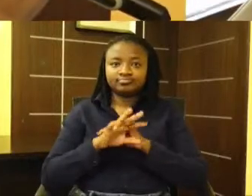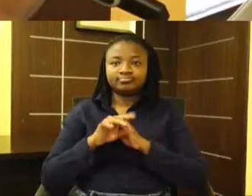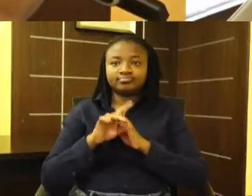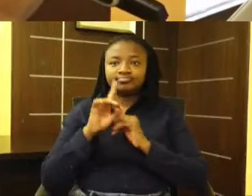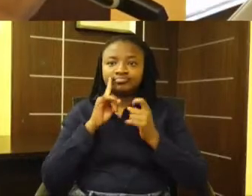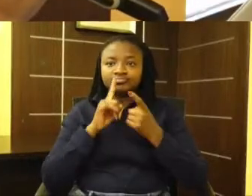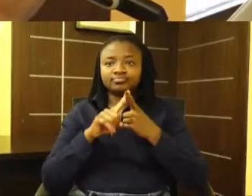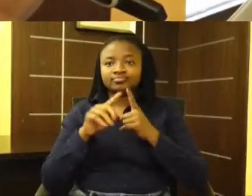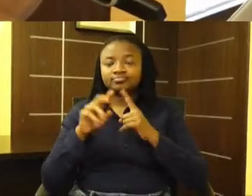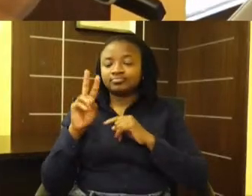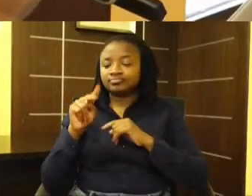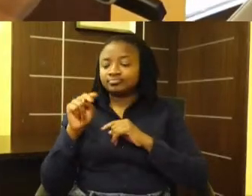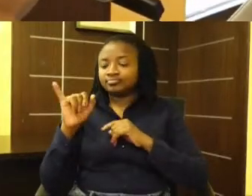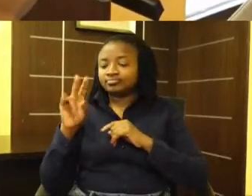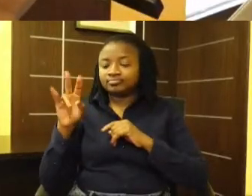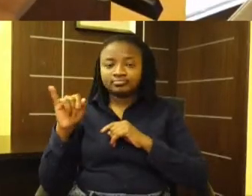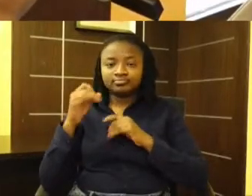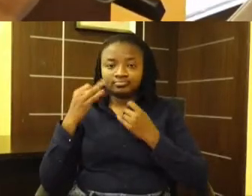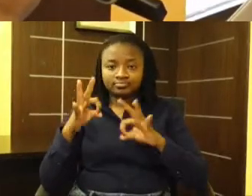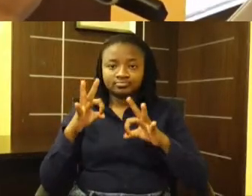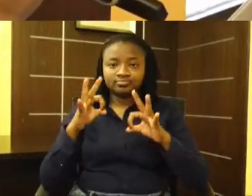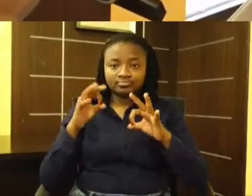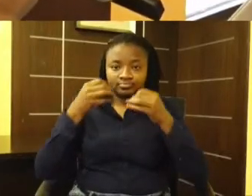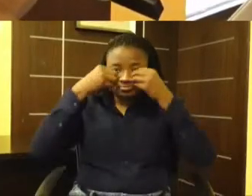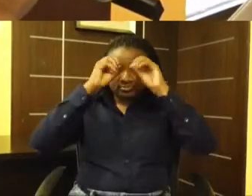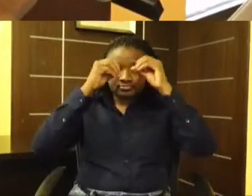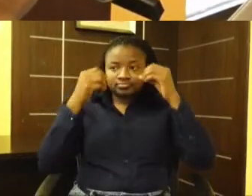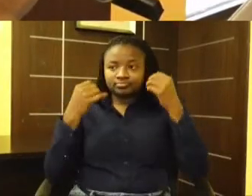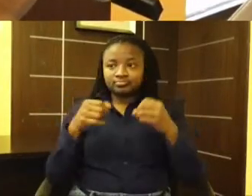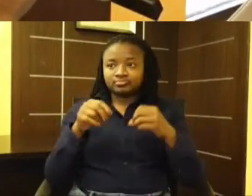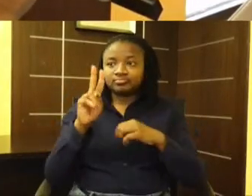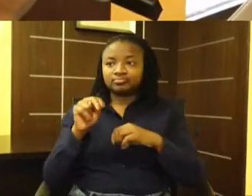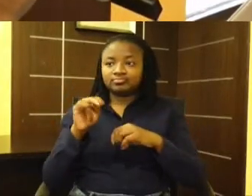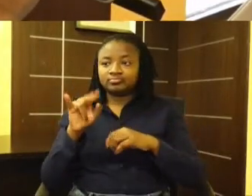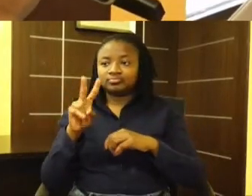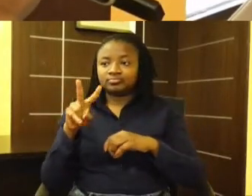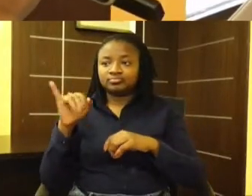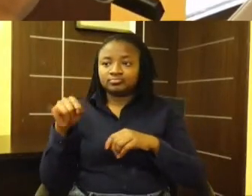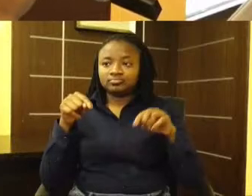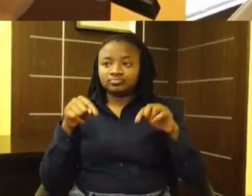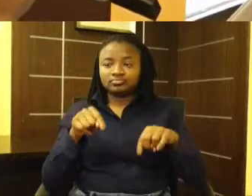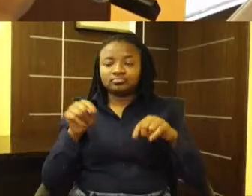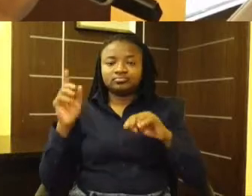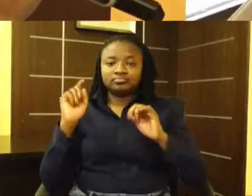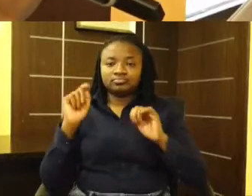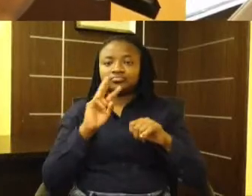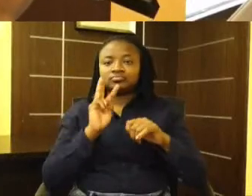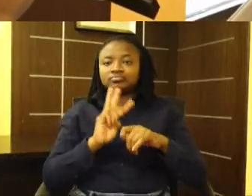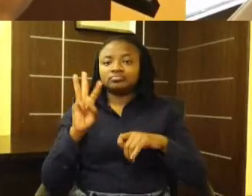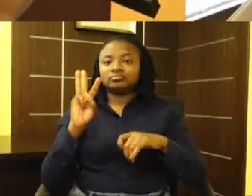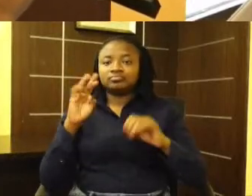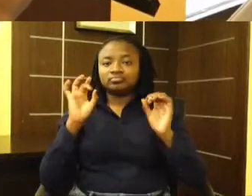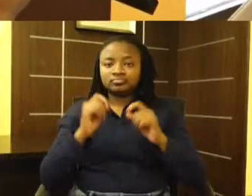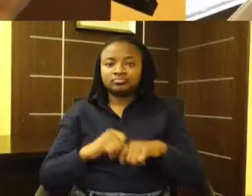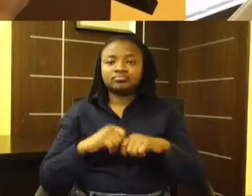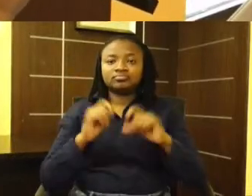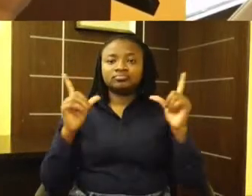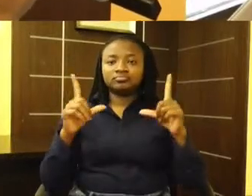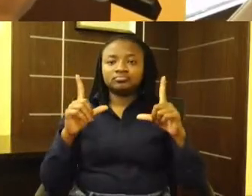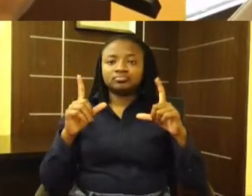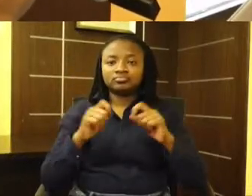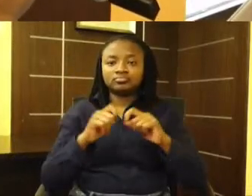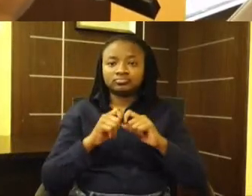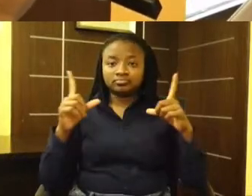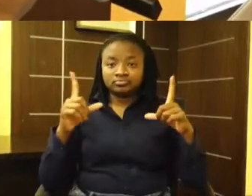you've heard of Nivi today. If you Google Nivi, you will be taken to a website, and from the website you can click on a link